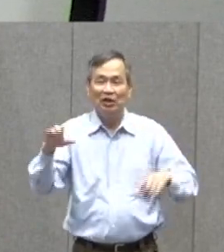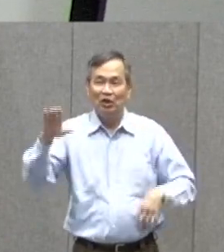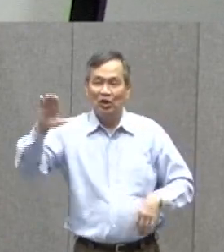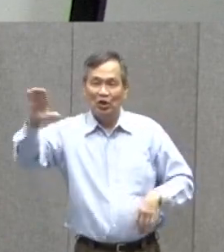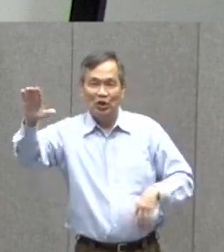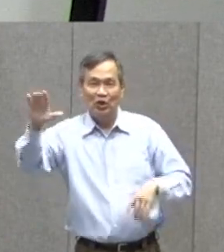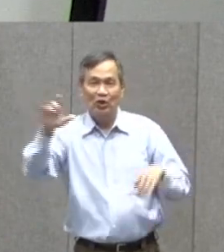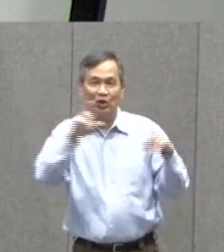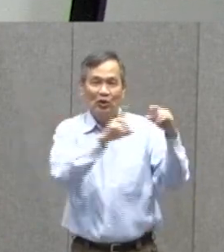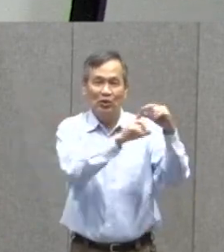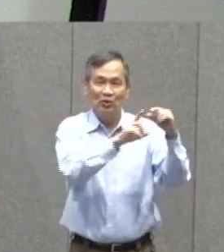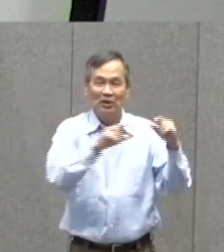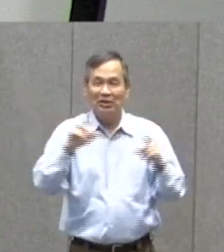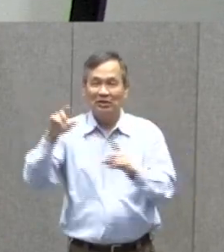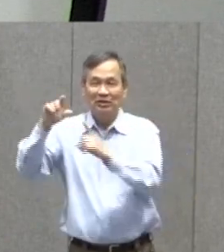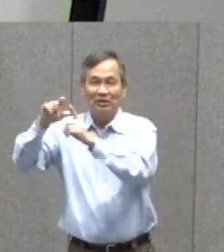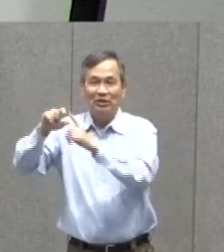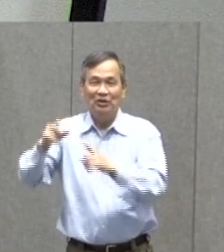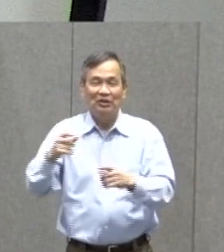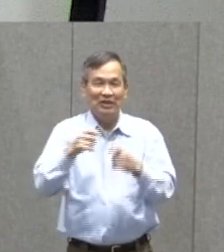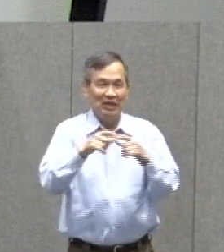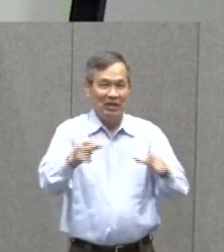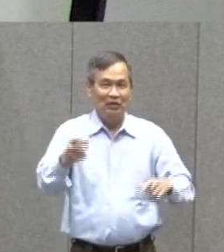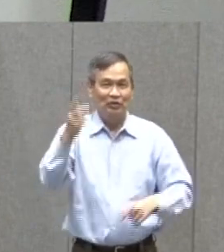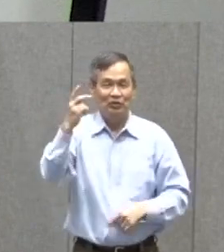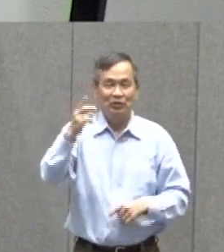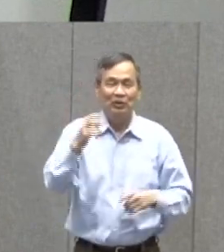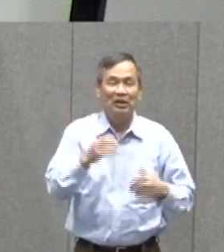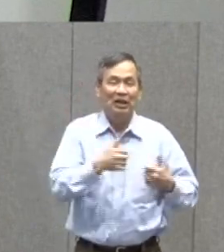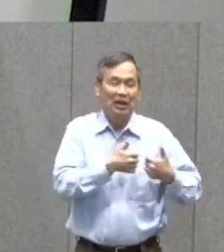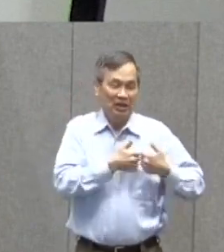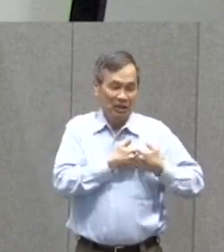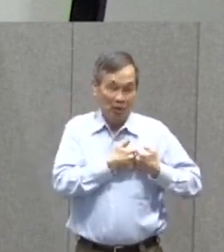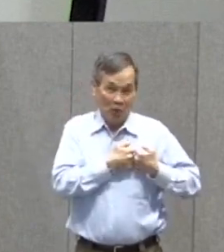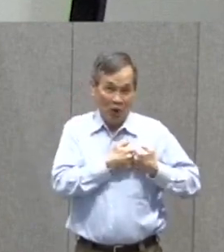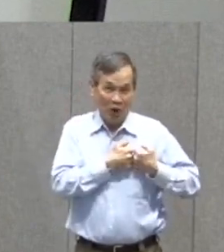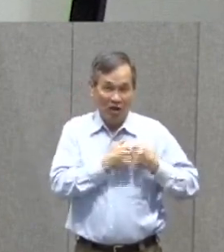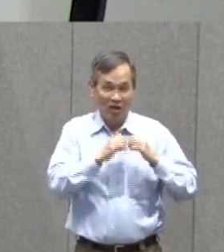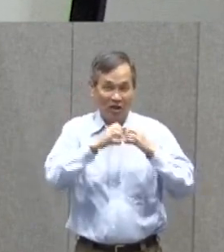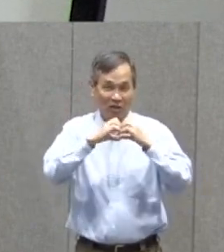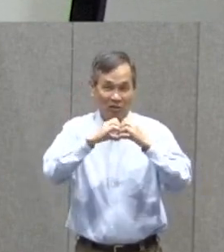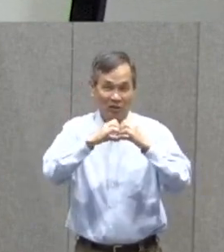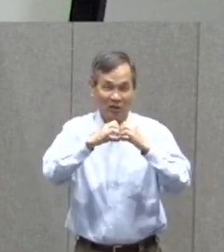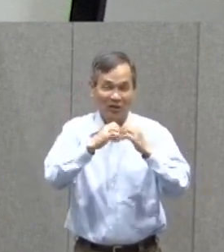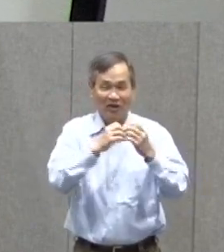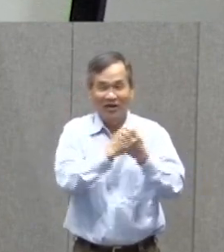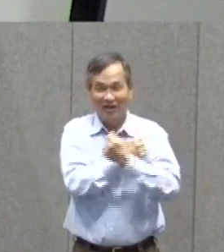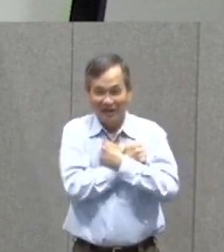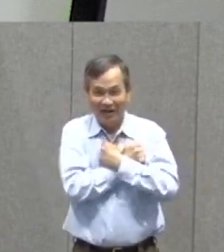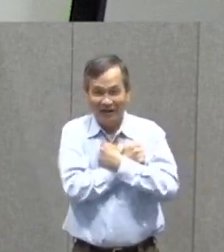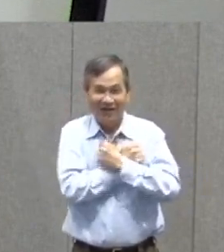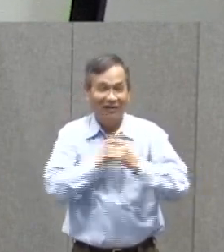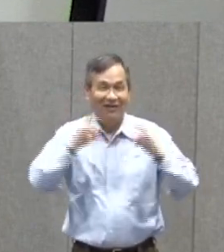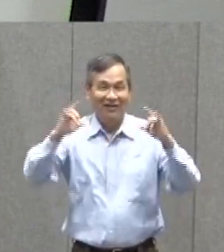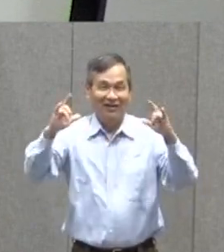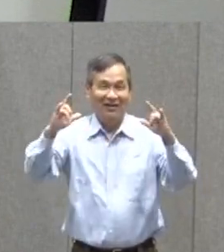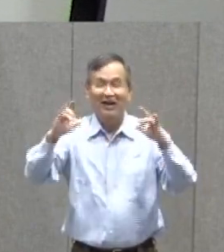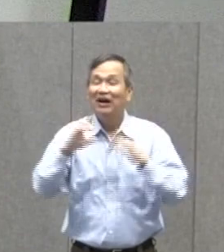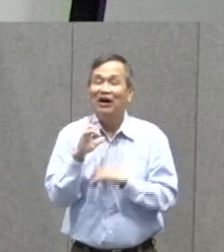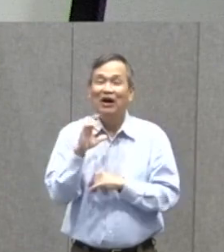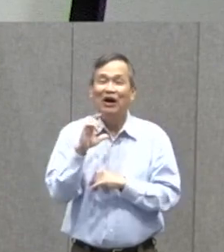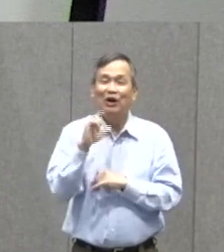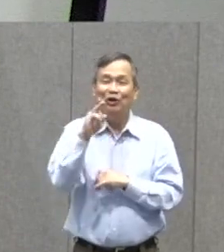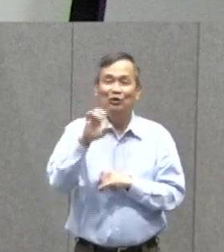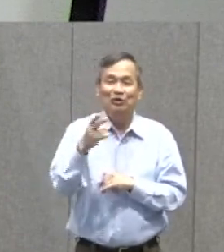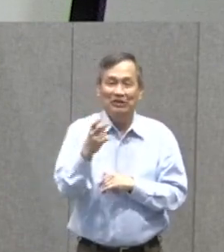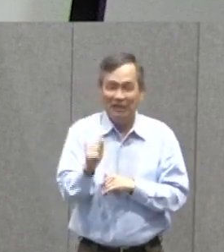two languages that we looked at, like amor, which is love, or lucha. I talked about the si se